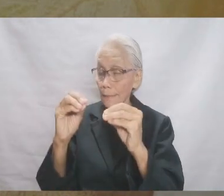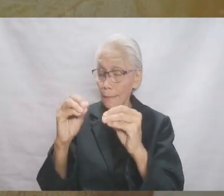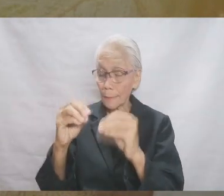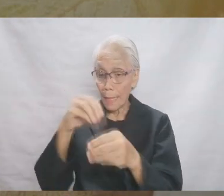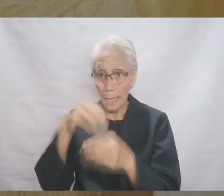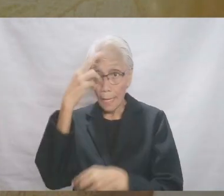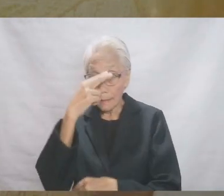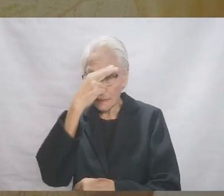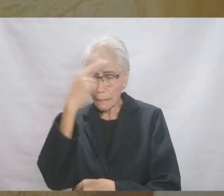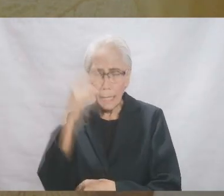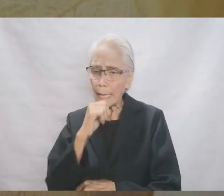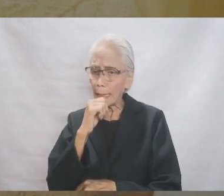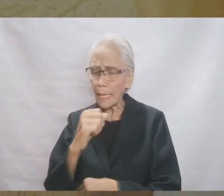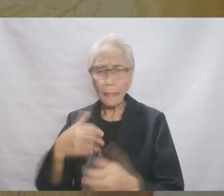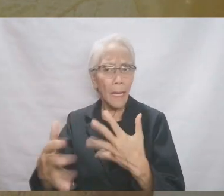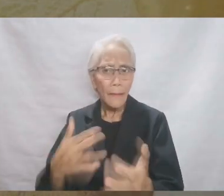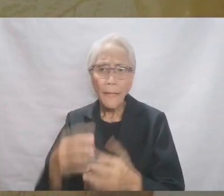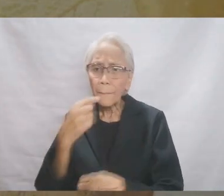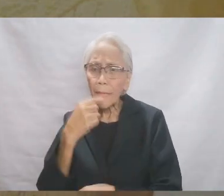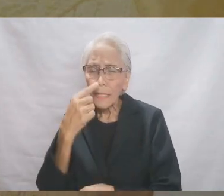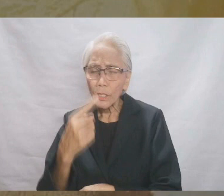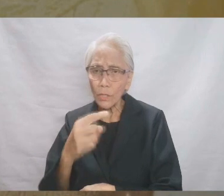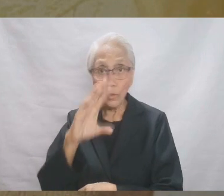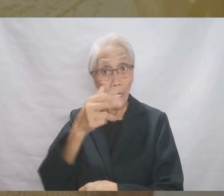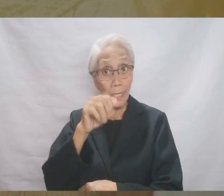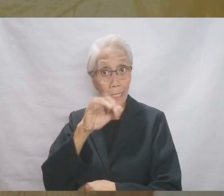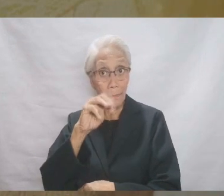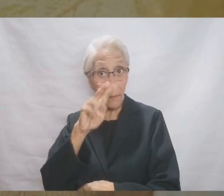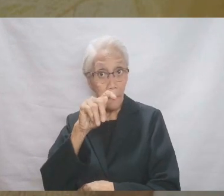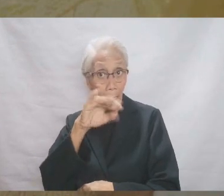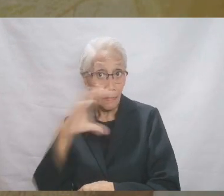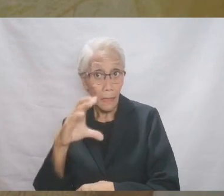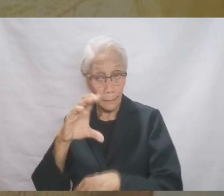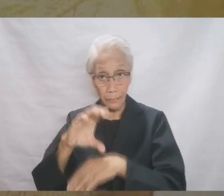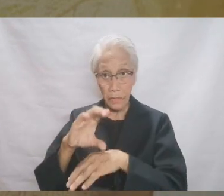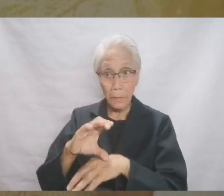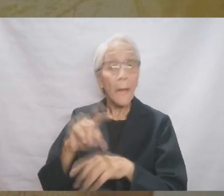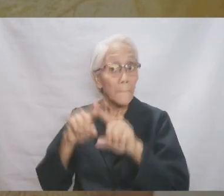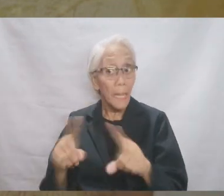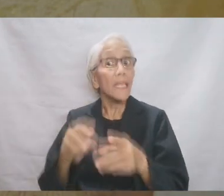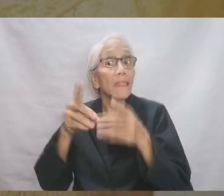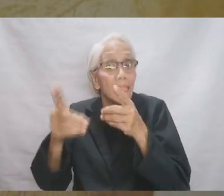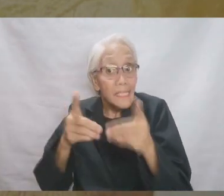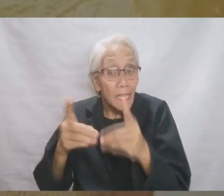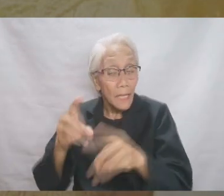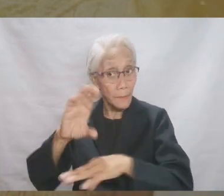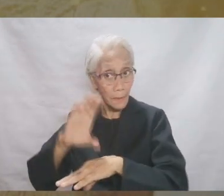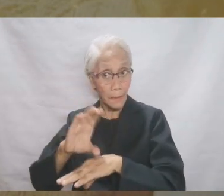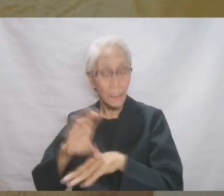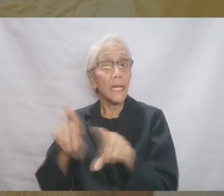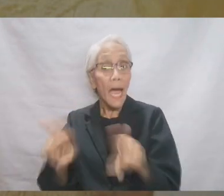Catholic Church does not even mention the phrase charismatic church. Rather, it describes the